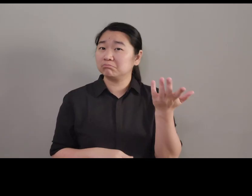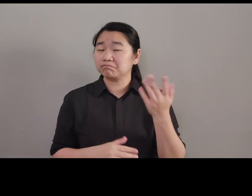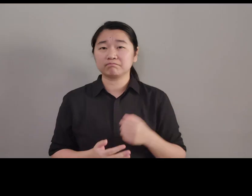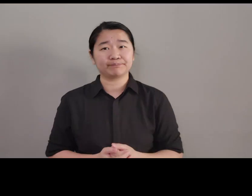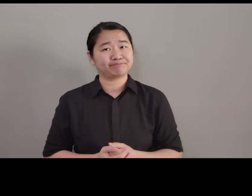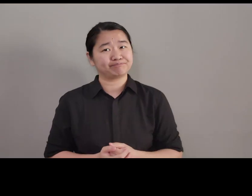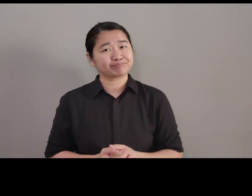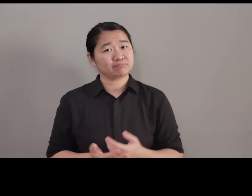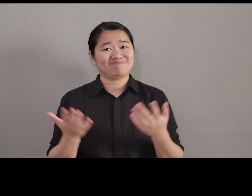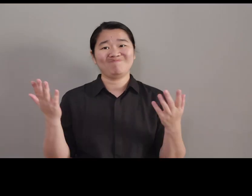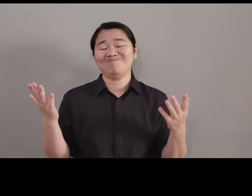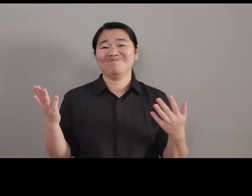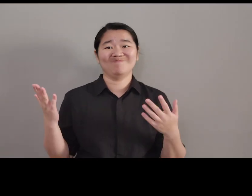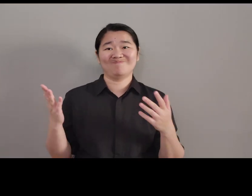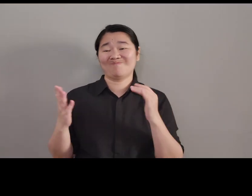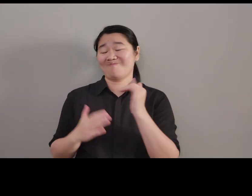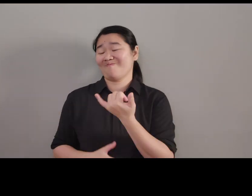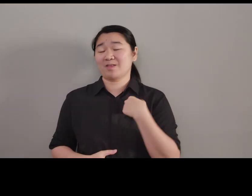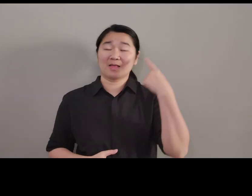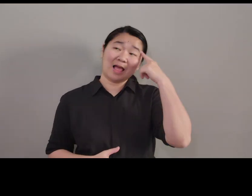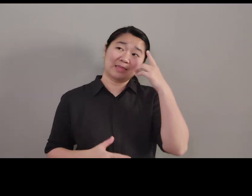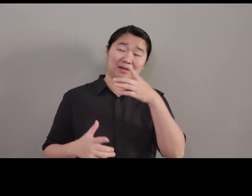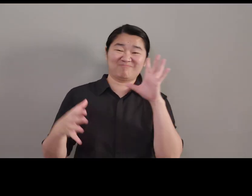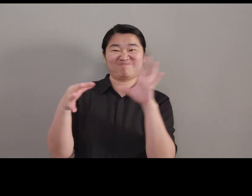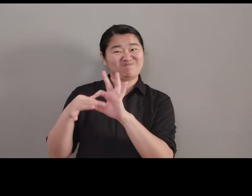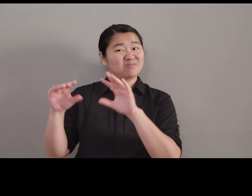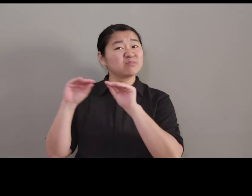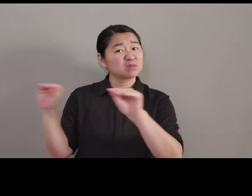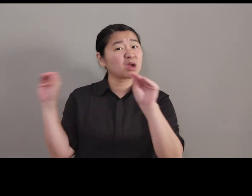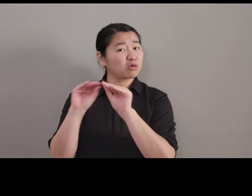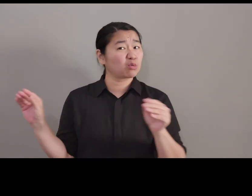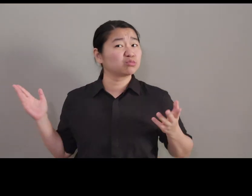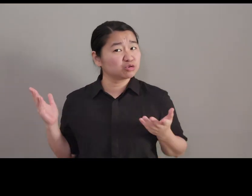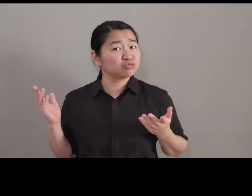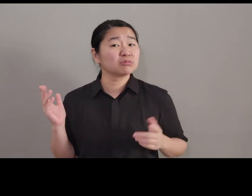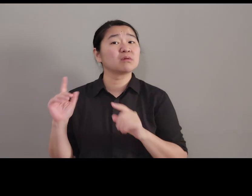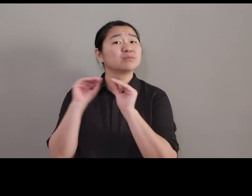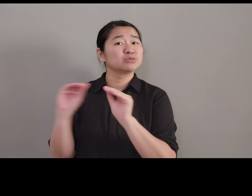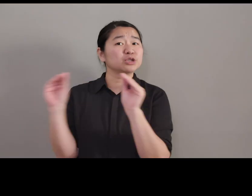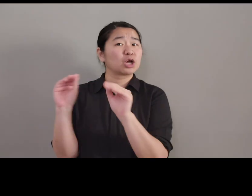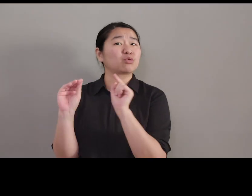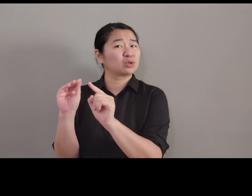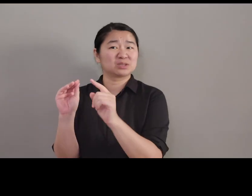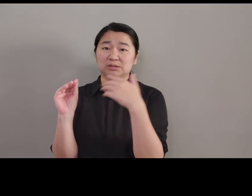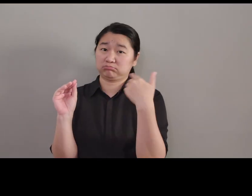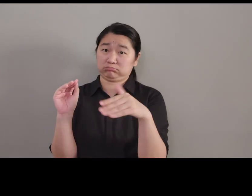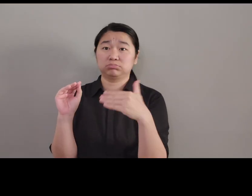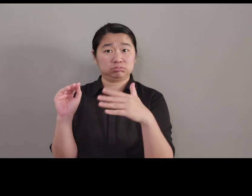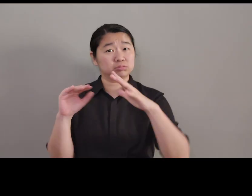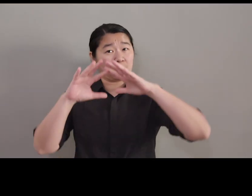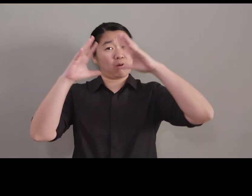to education, Susanna. I think that is the biggest need of the hour, right? For all of us. I don't think it